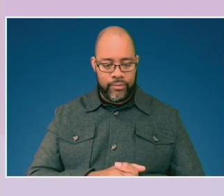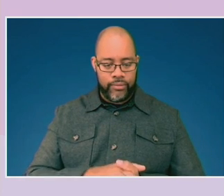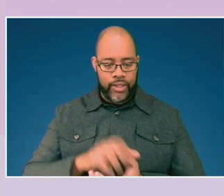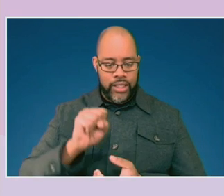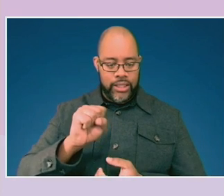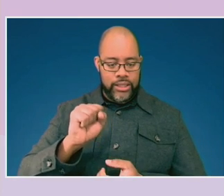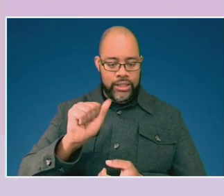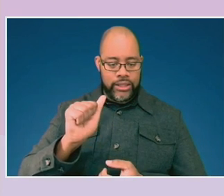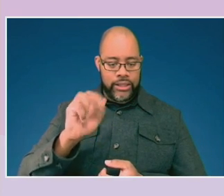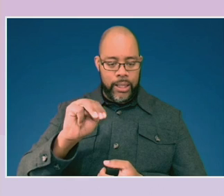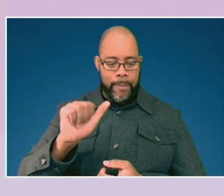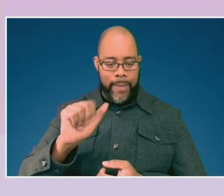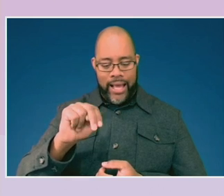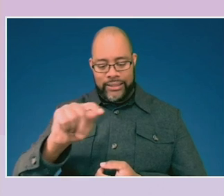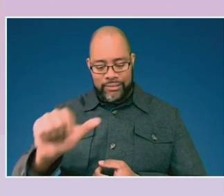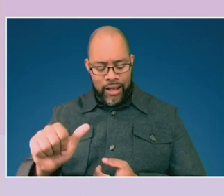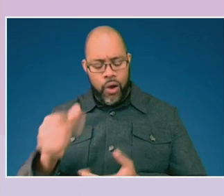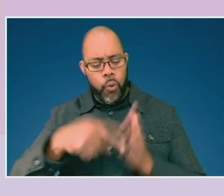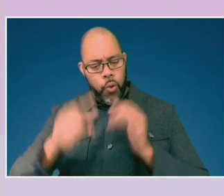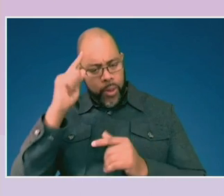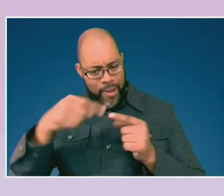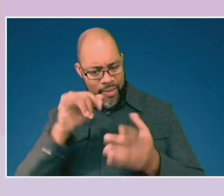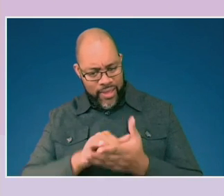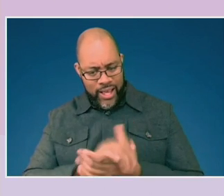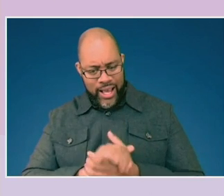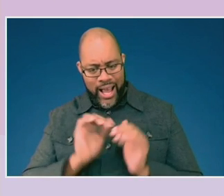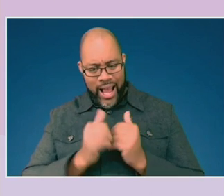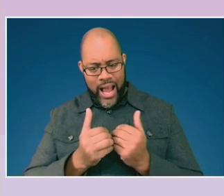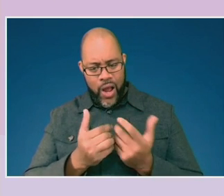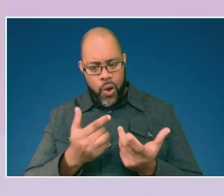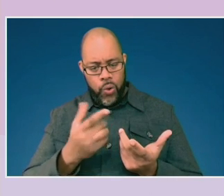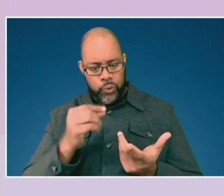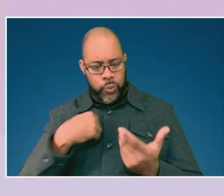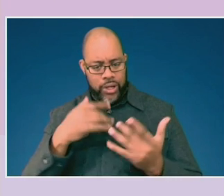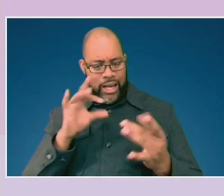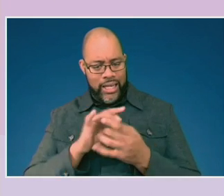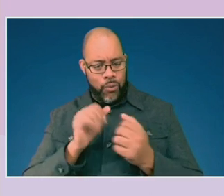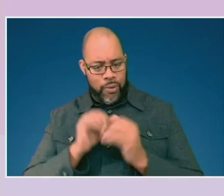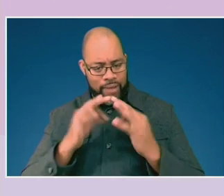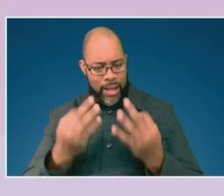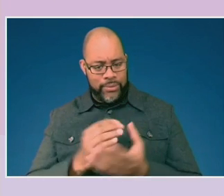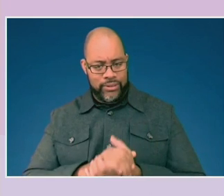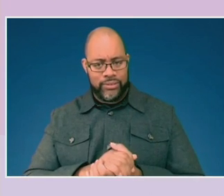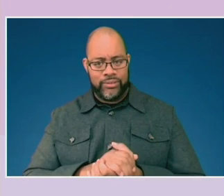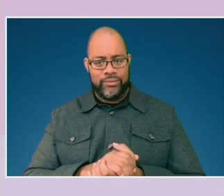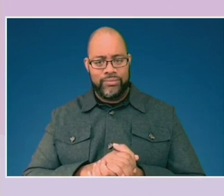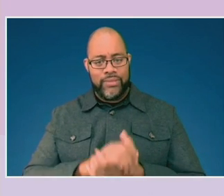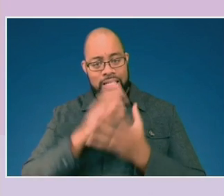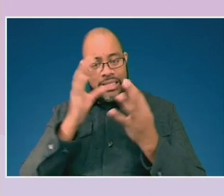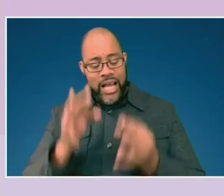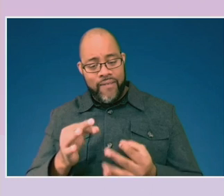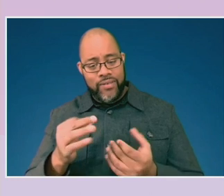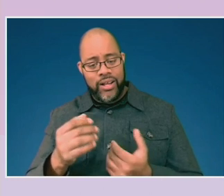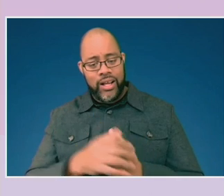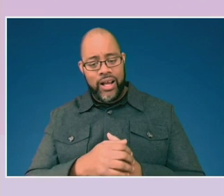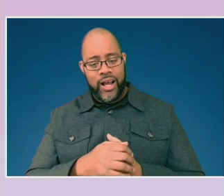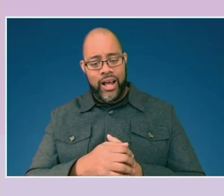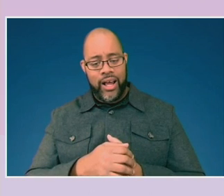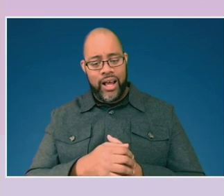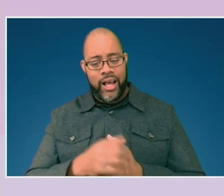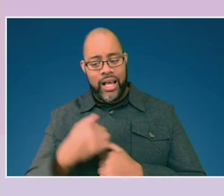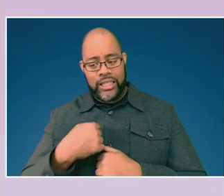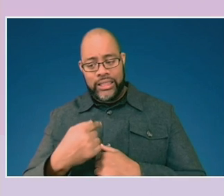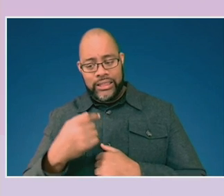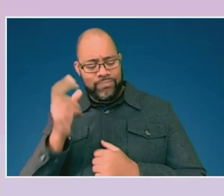what are your thoughts on this, right? How do we connect with families? Yeah, absolutely. I mean, and as I sit and